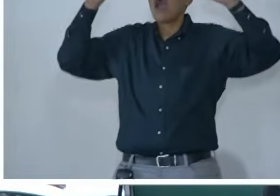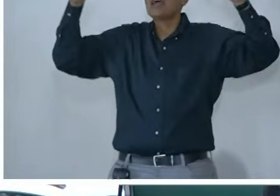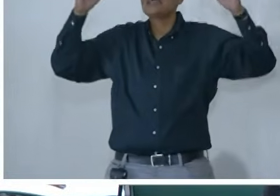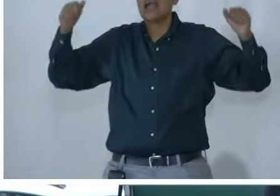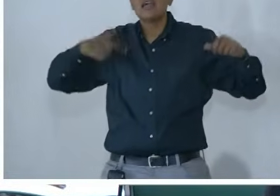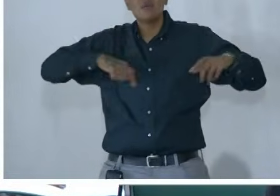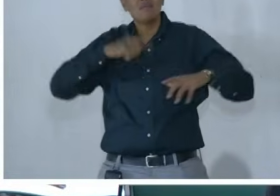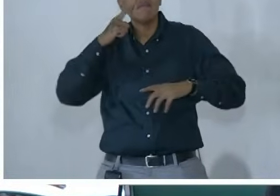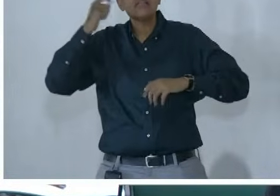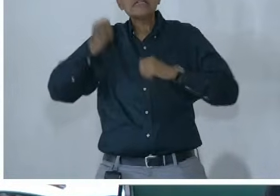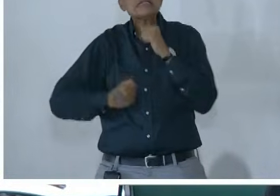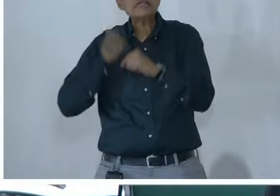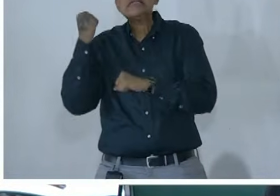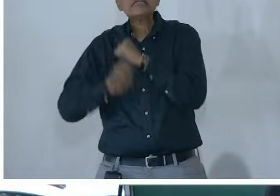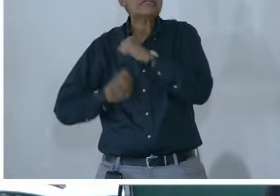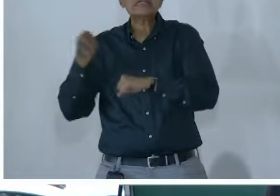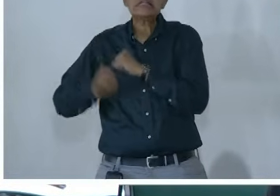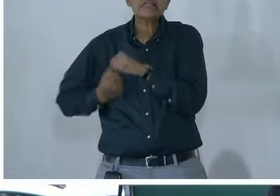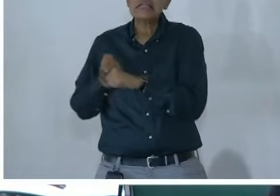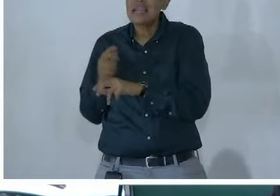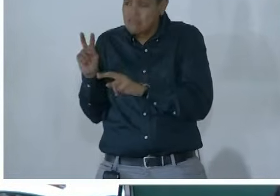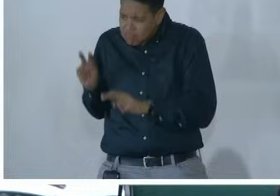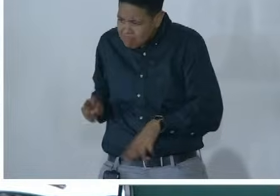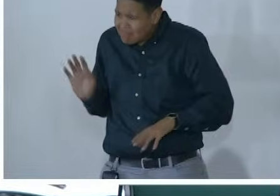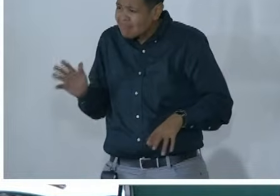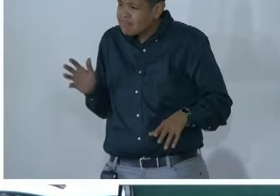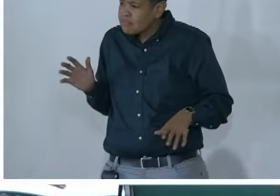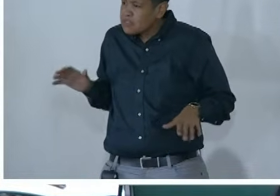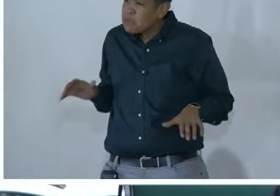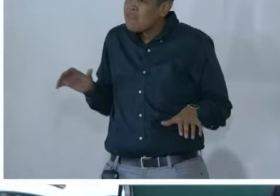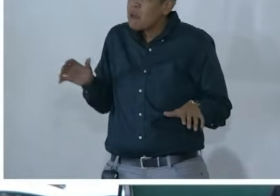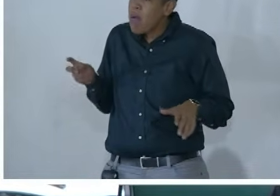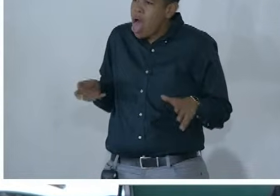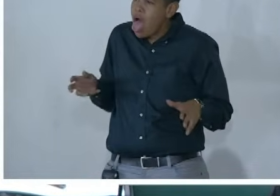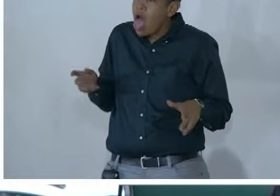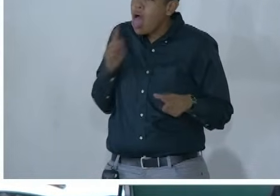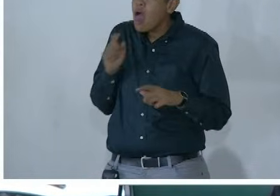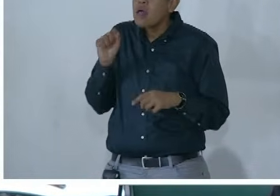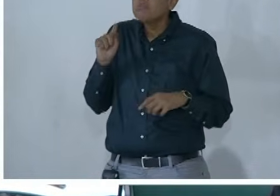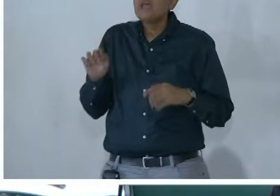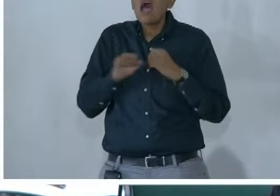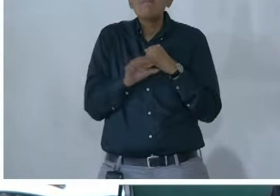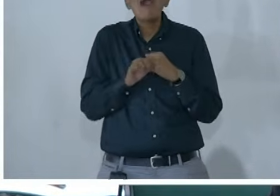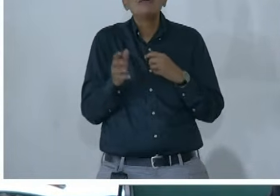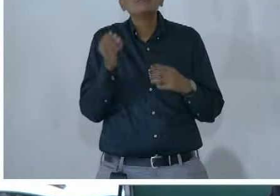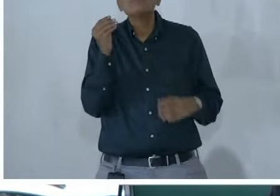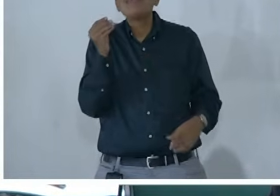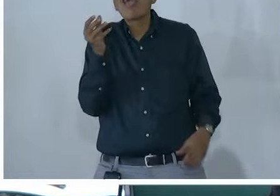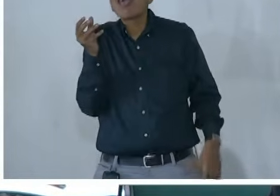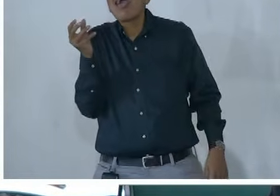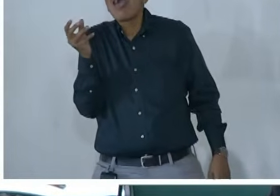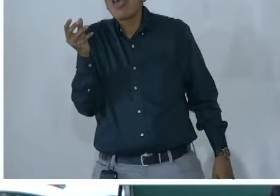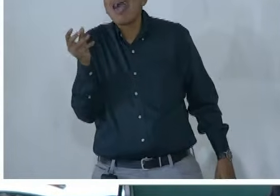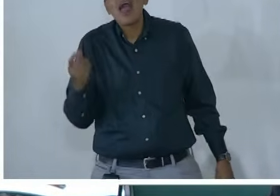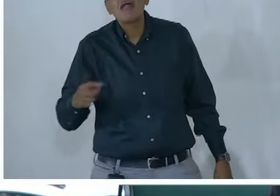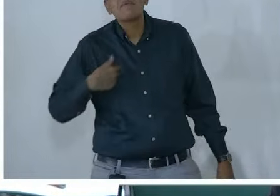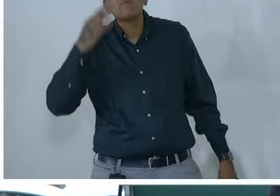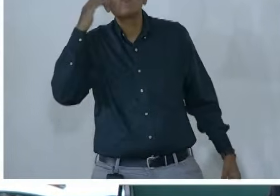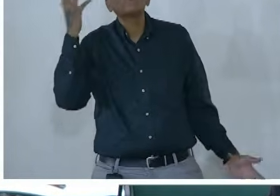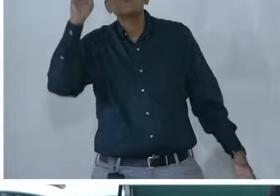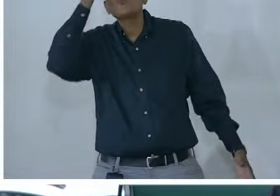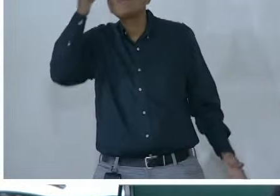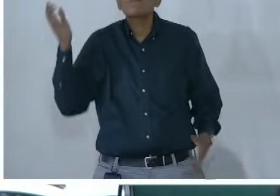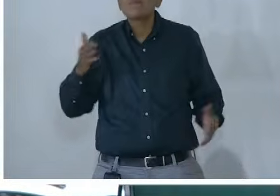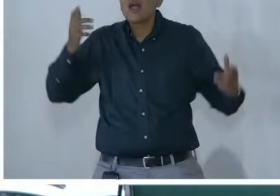seen years of anemic performance for the stock market. And I'm wondering what the government plans